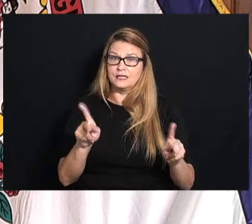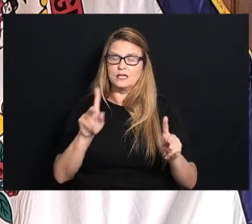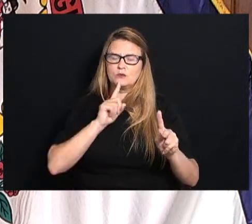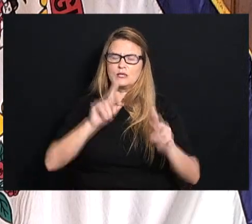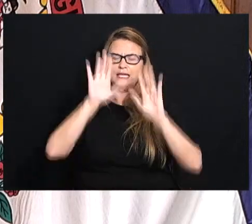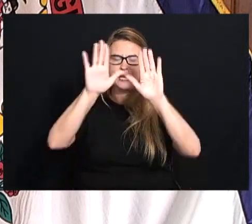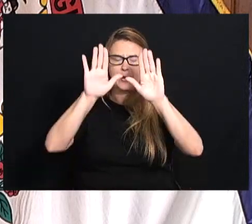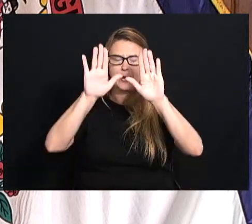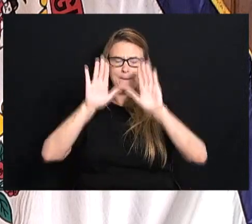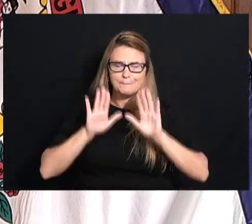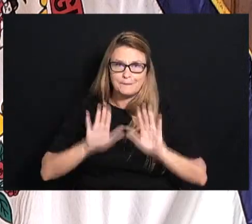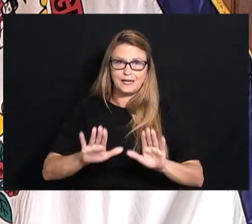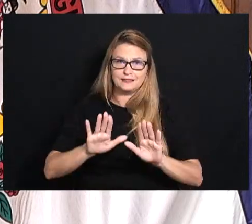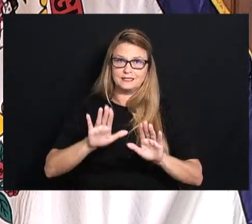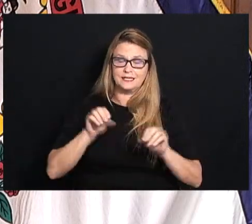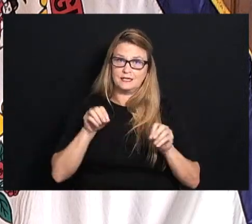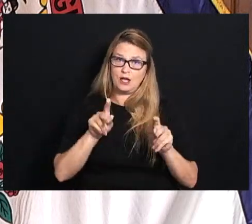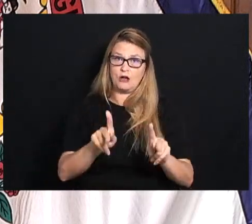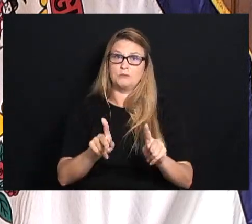amazing, the opportunity.